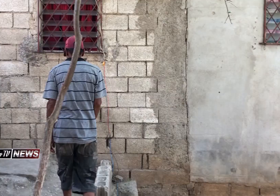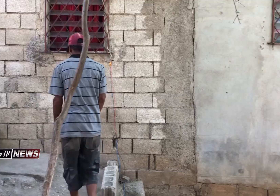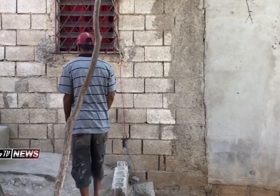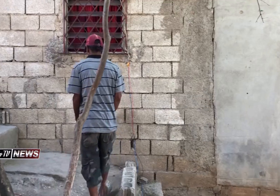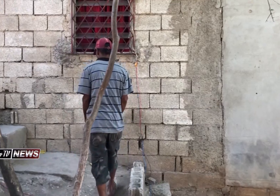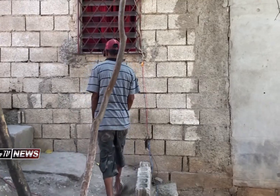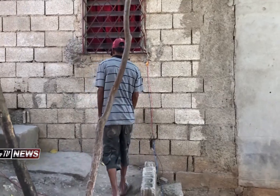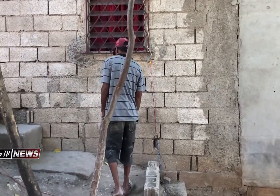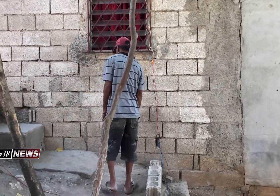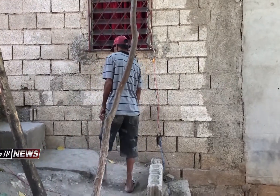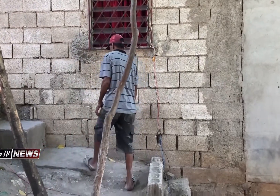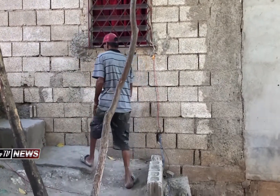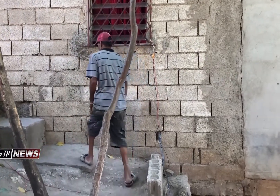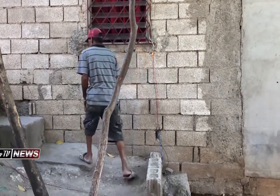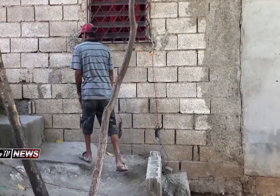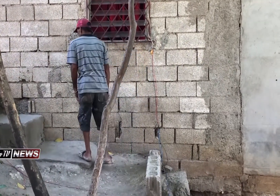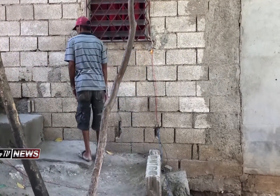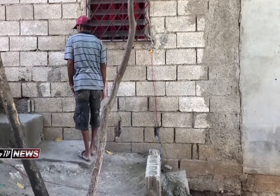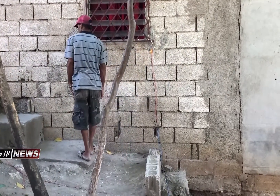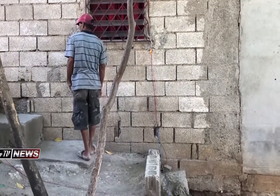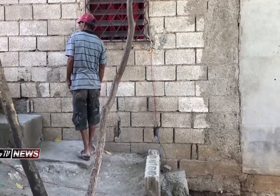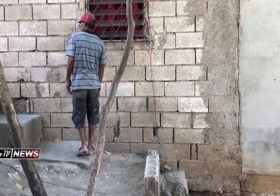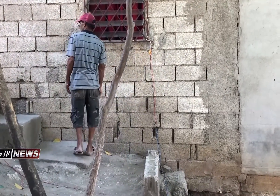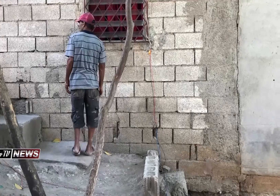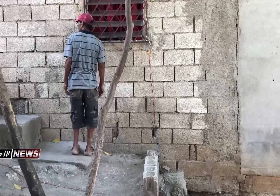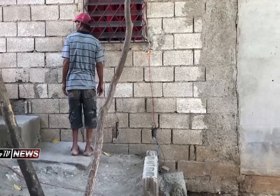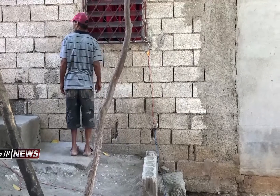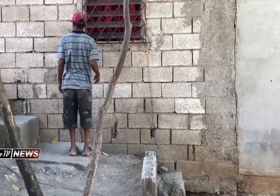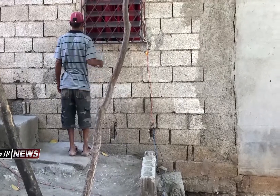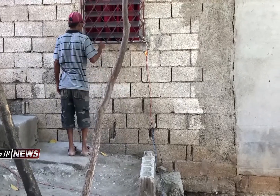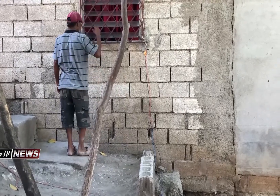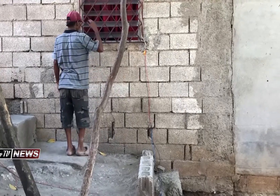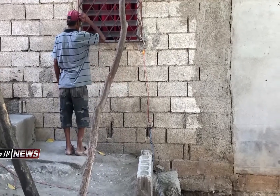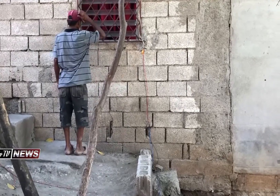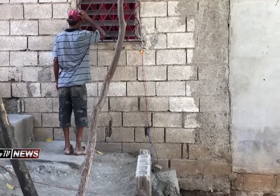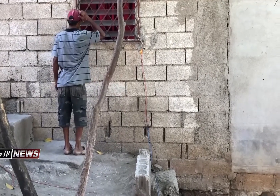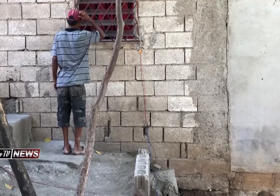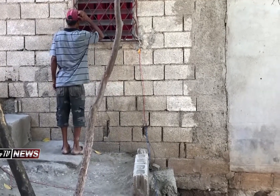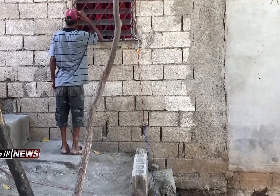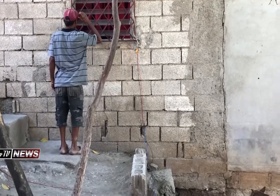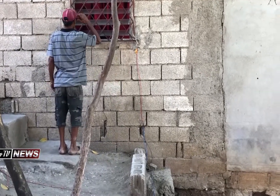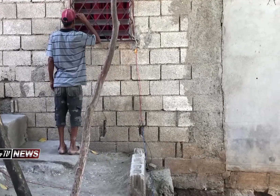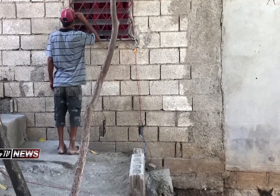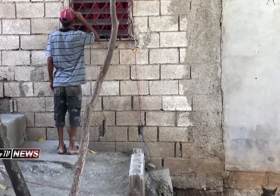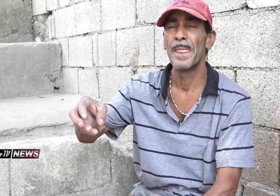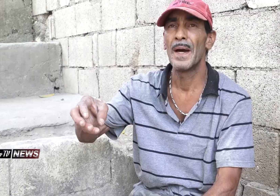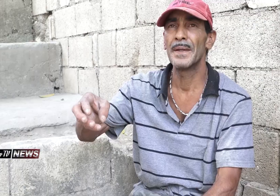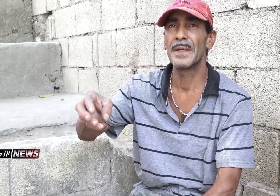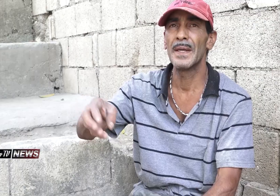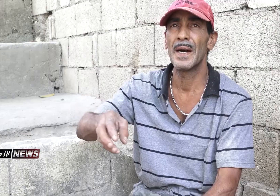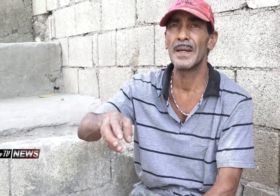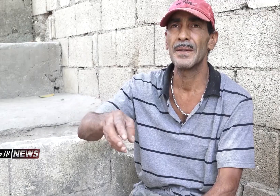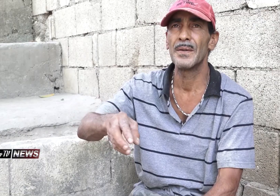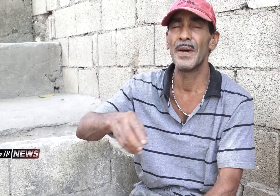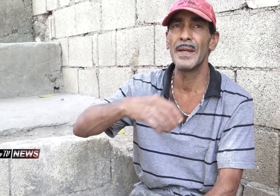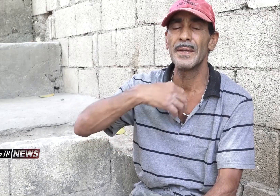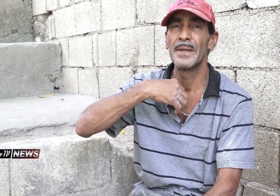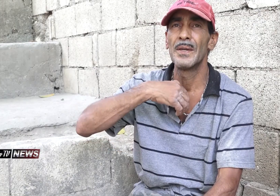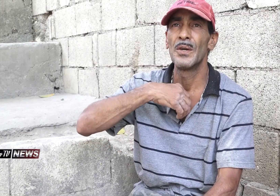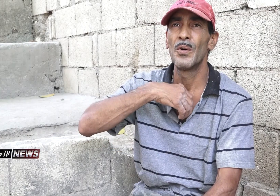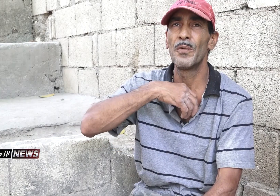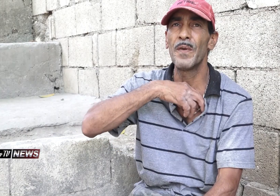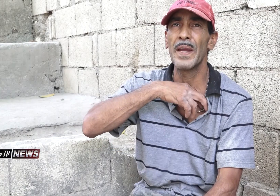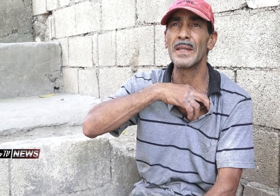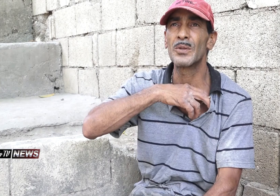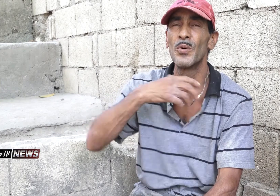fight, it shift you up. You see me? We are chat the thing. We are follow up the thing. The phone and the card.